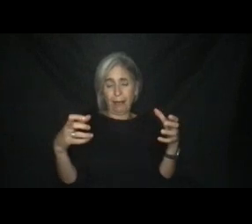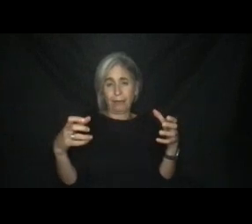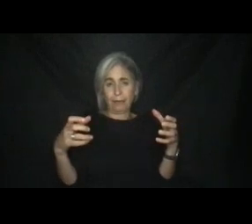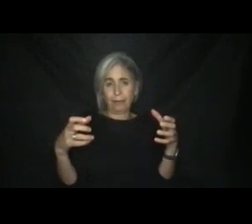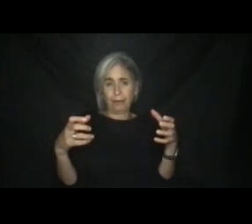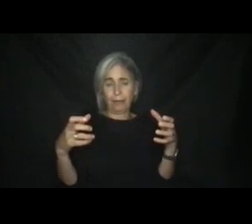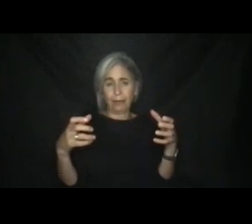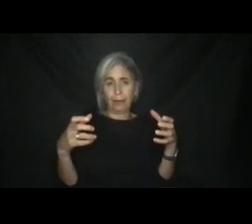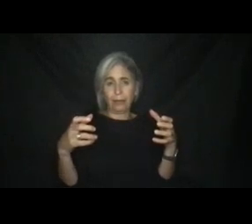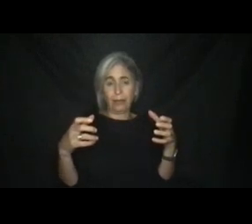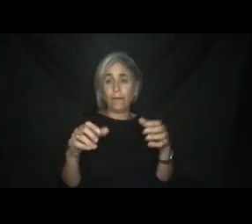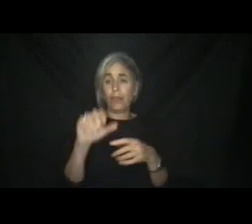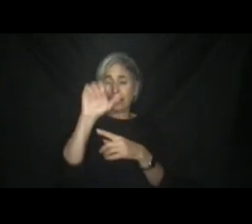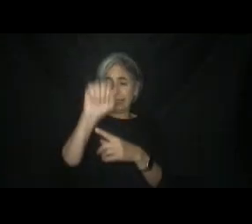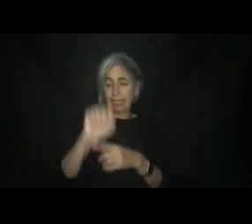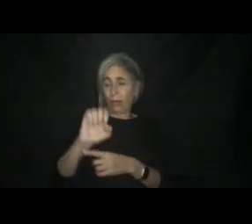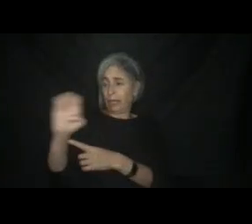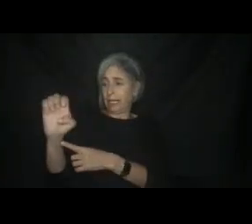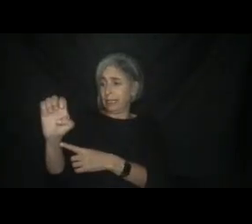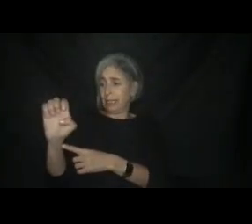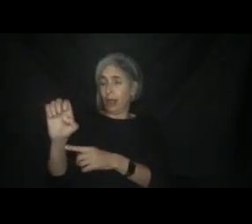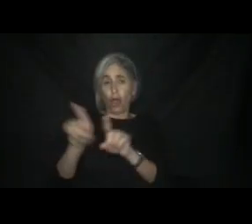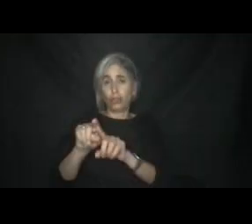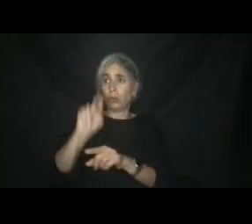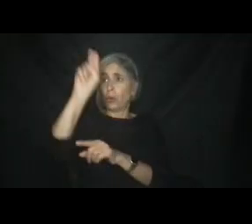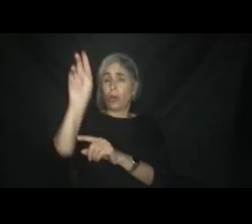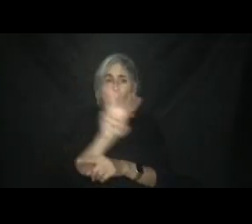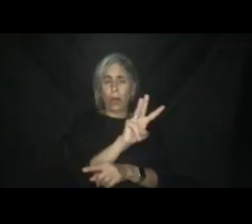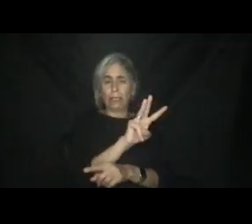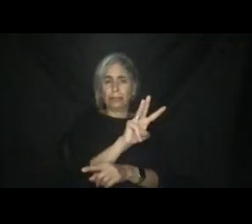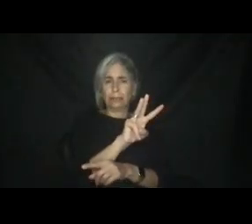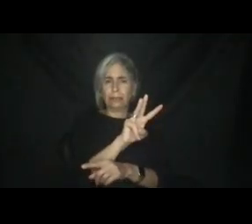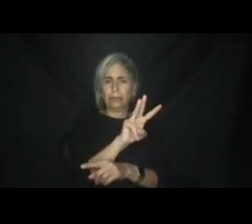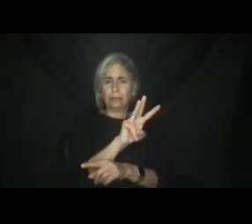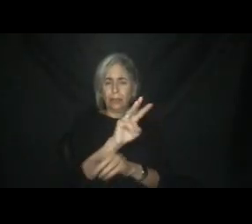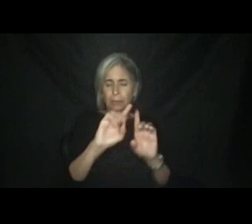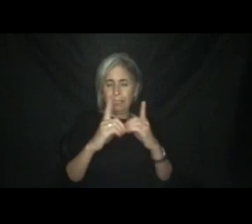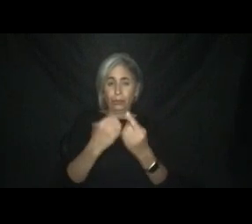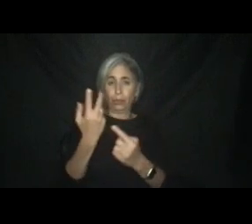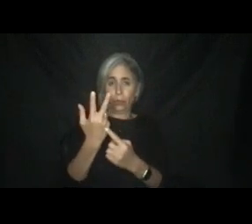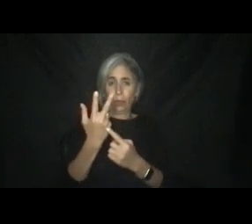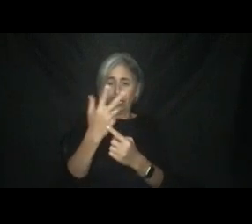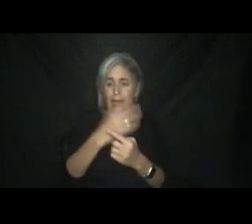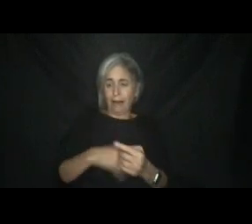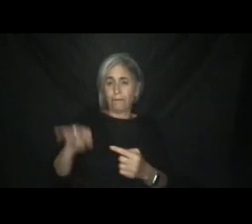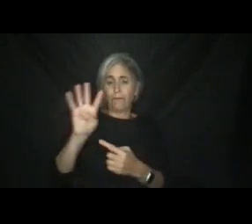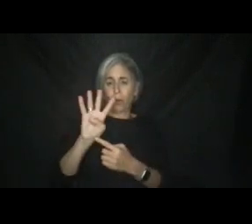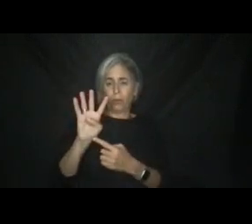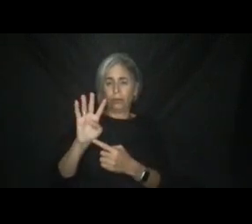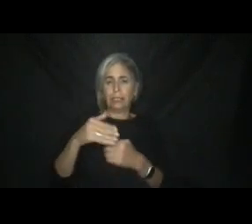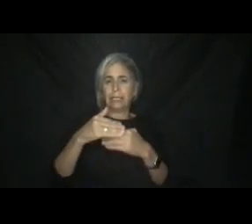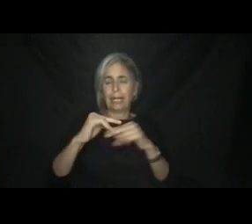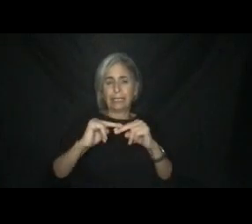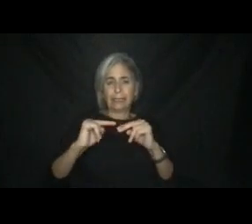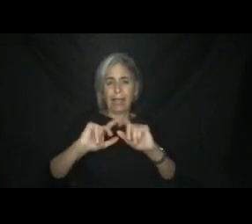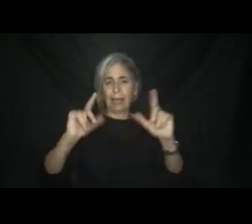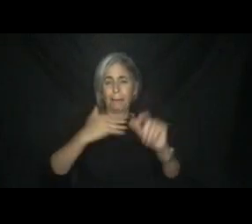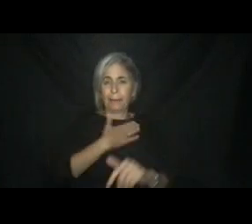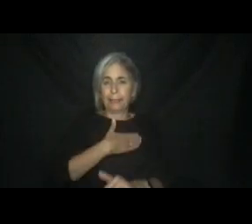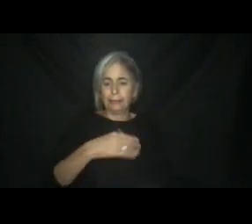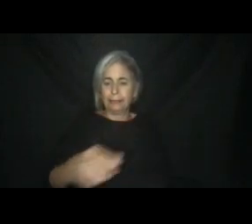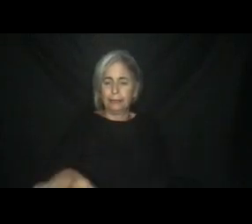so both to the southeast and to the northwest, taking territory from Districts 3 and 4. Next slide, please.